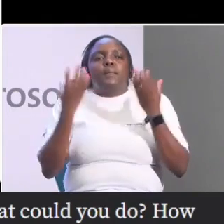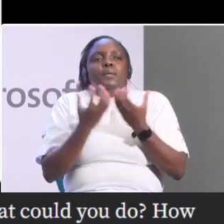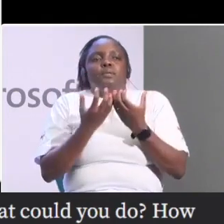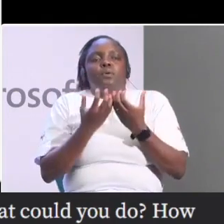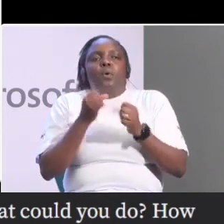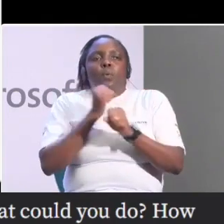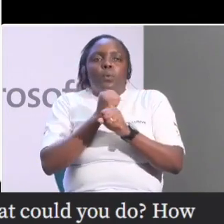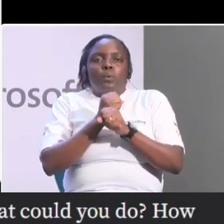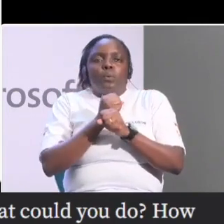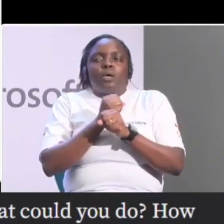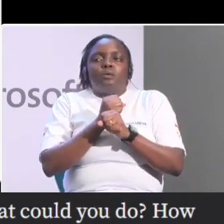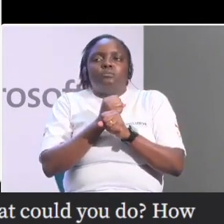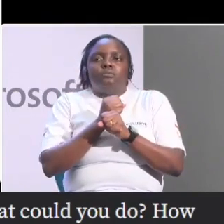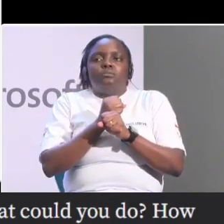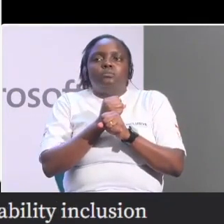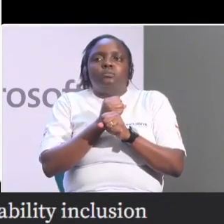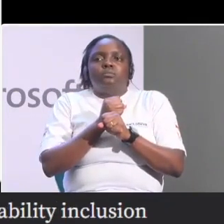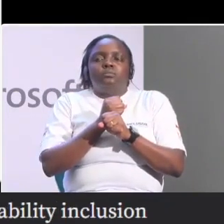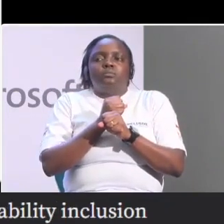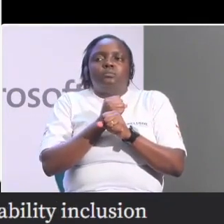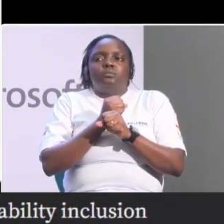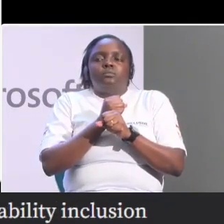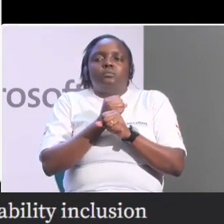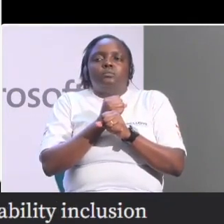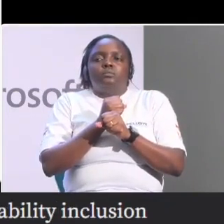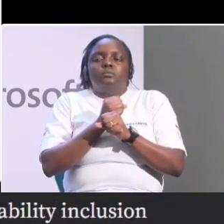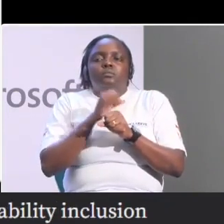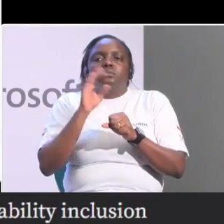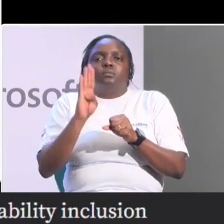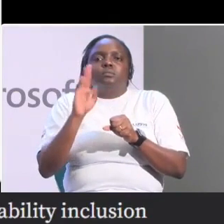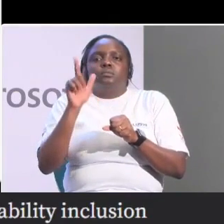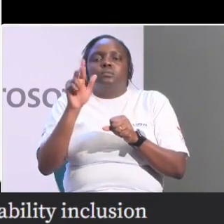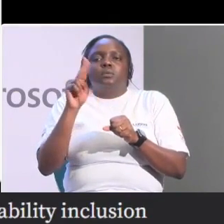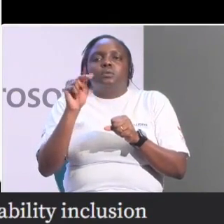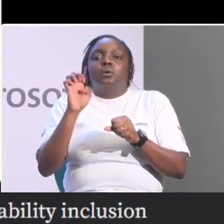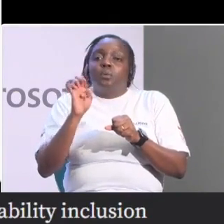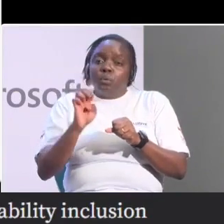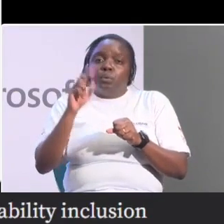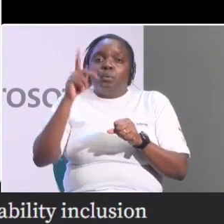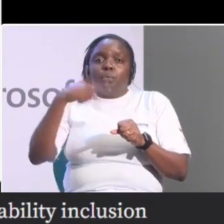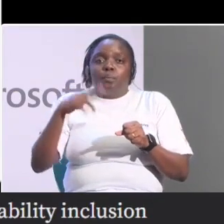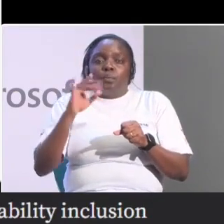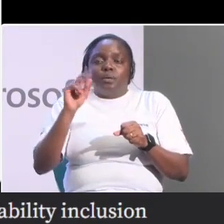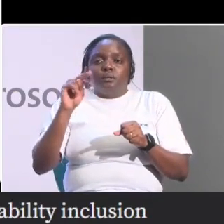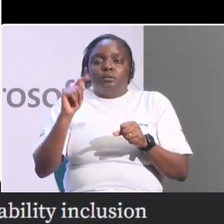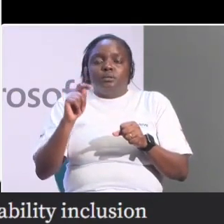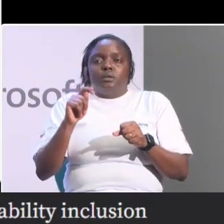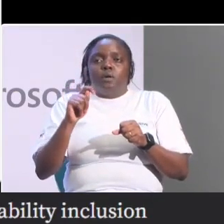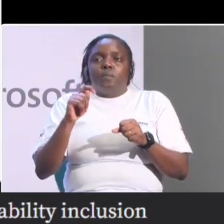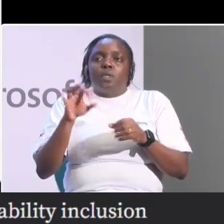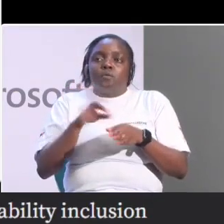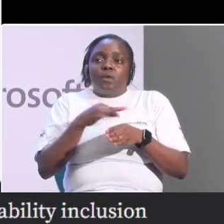we're working with Rama and his team on are blueprints for action, where the mentees